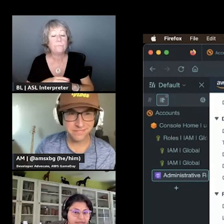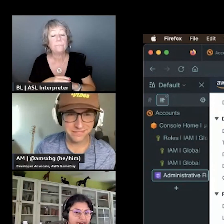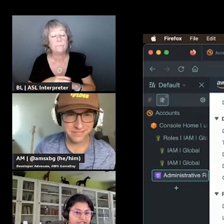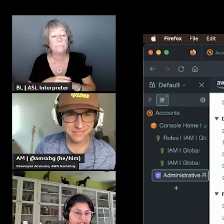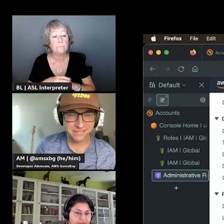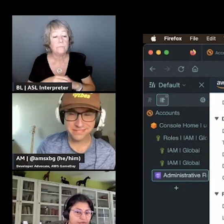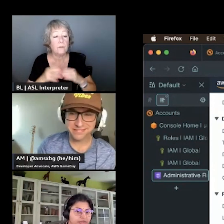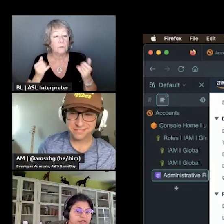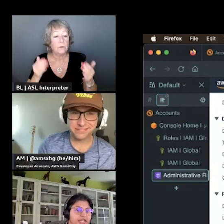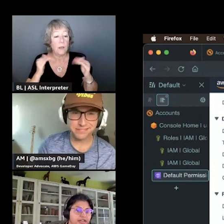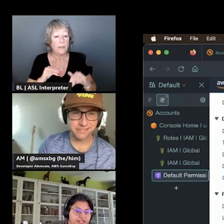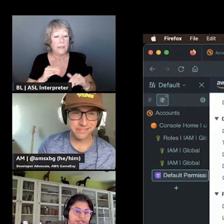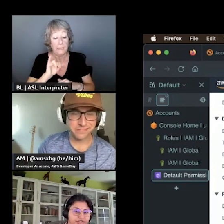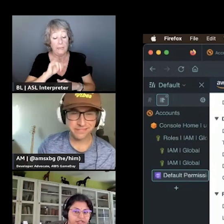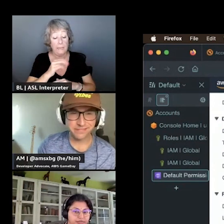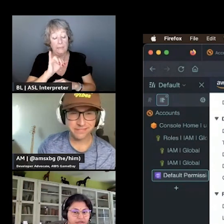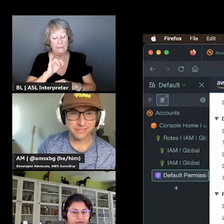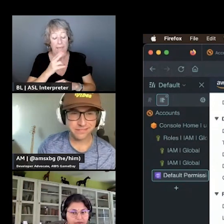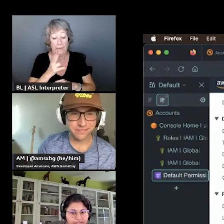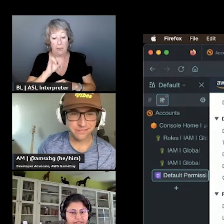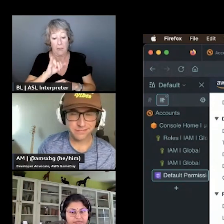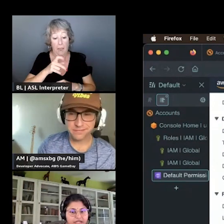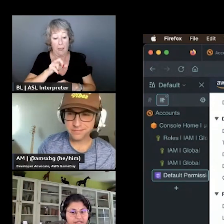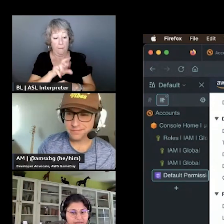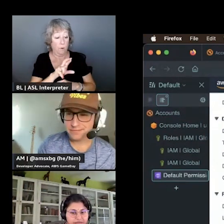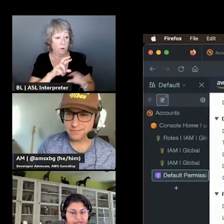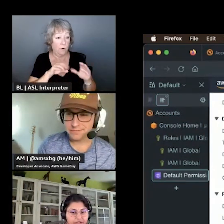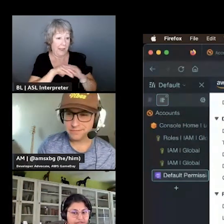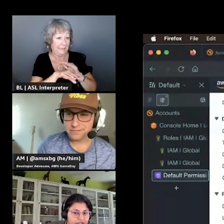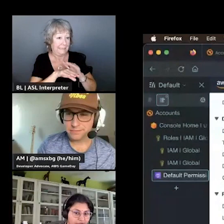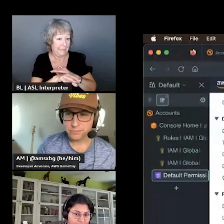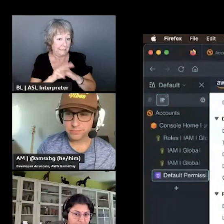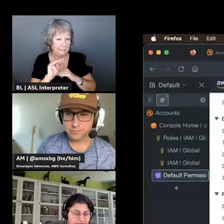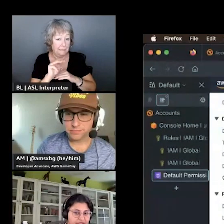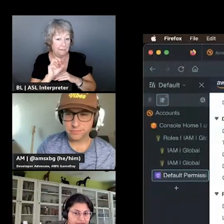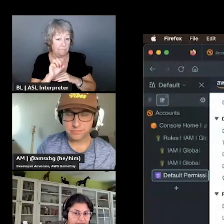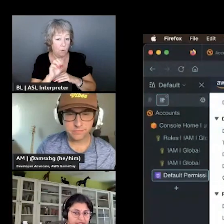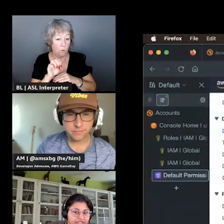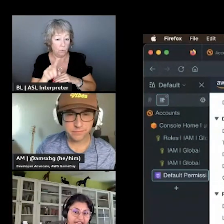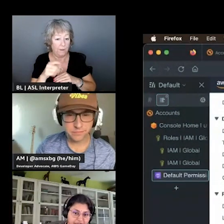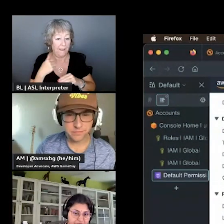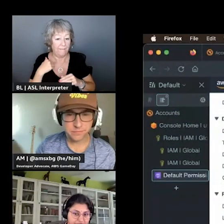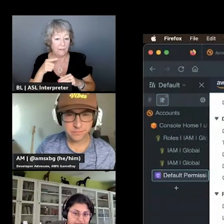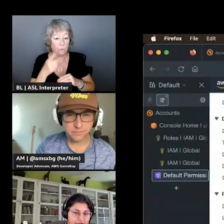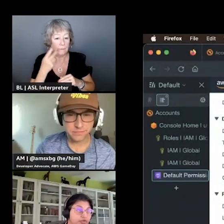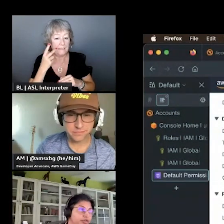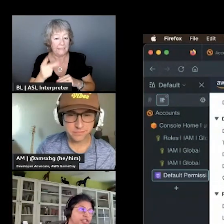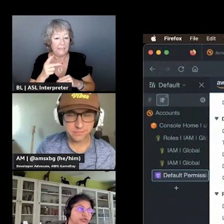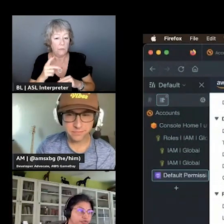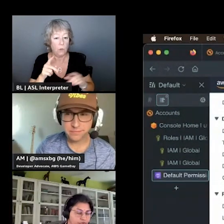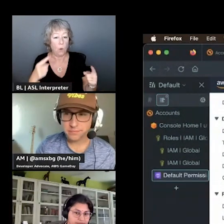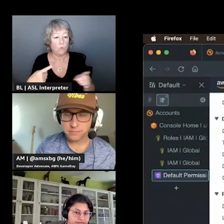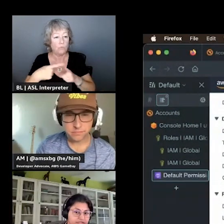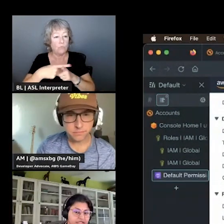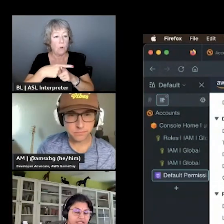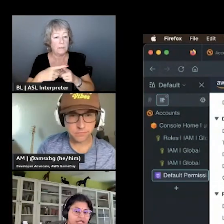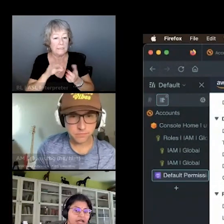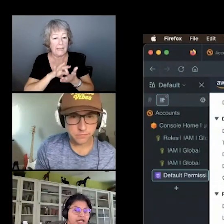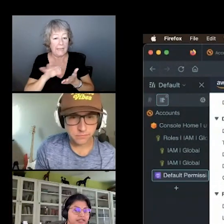in the hybrid access mode, we have introduced something called a cross-account sharing version